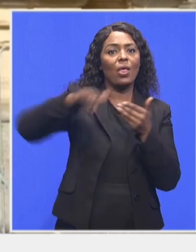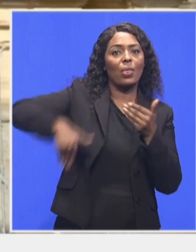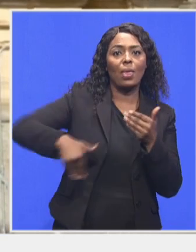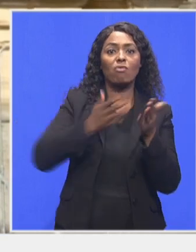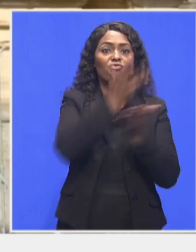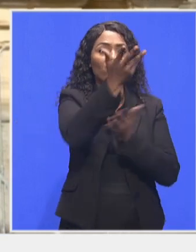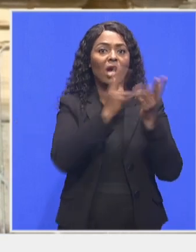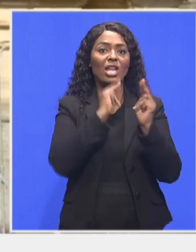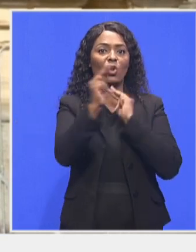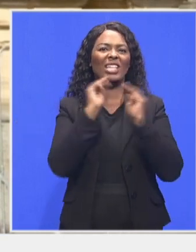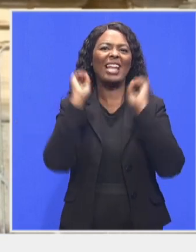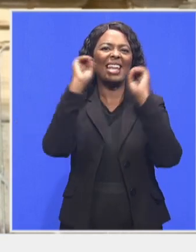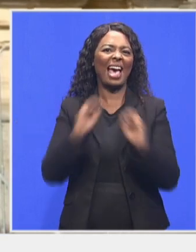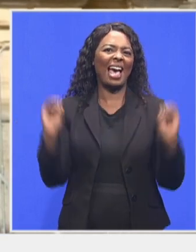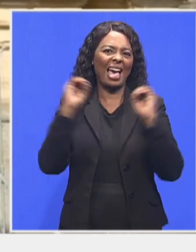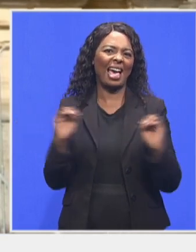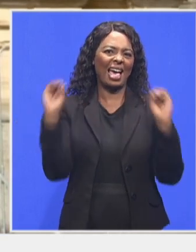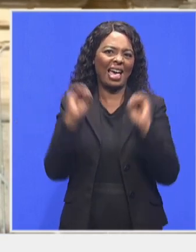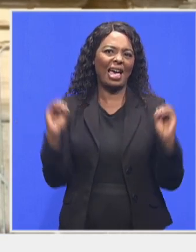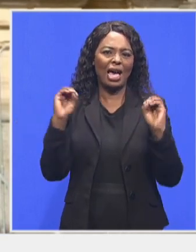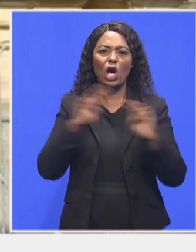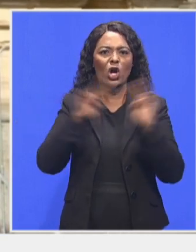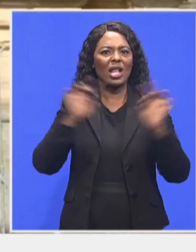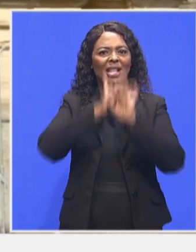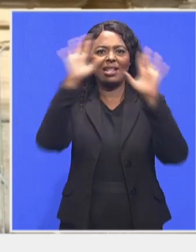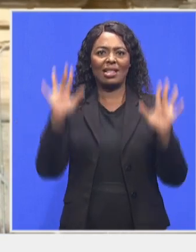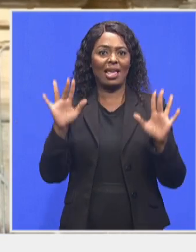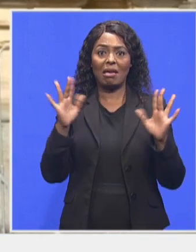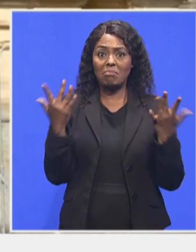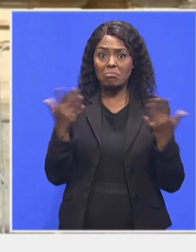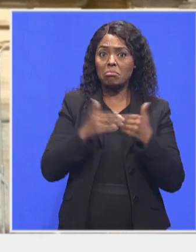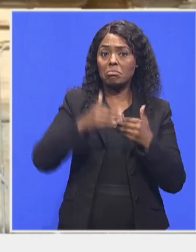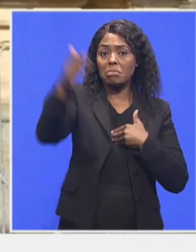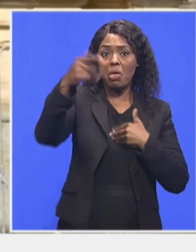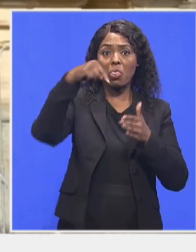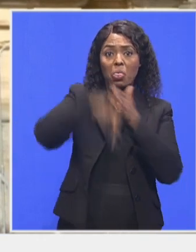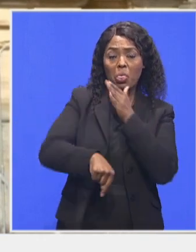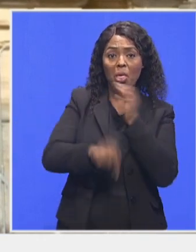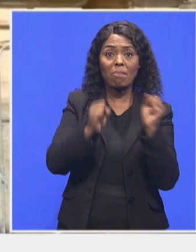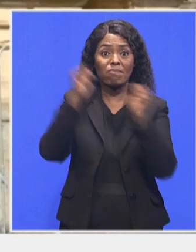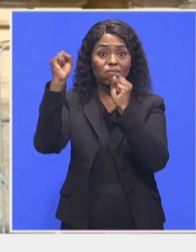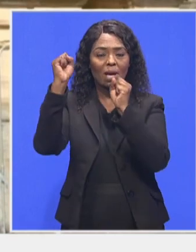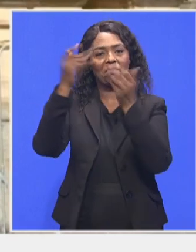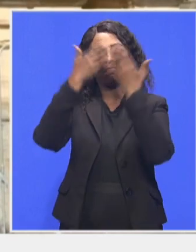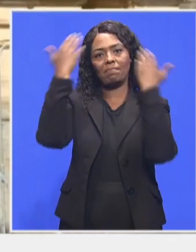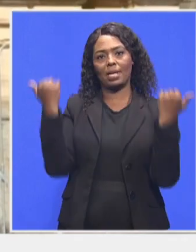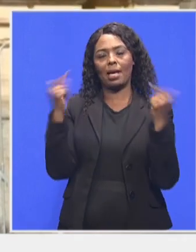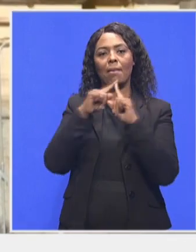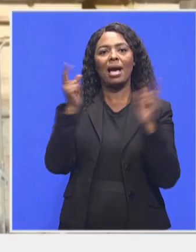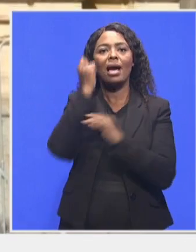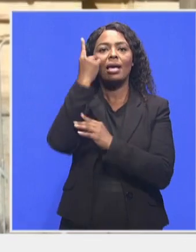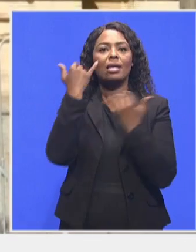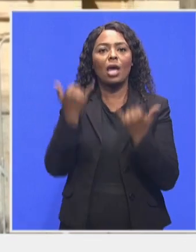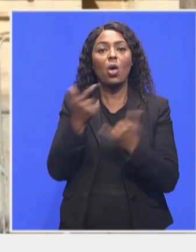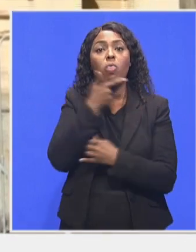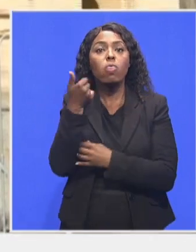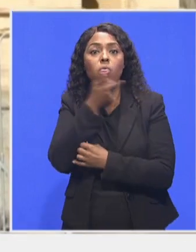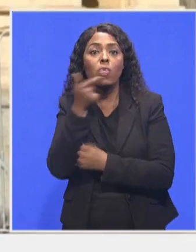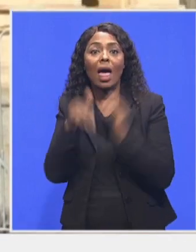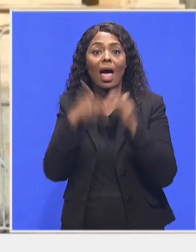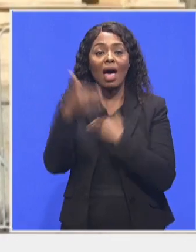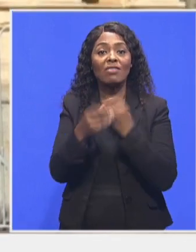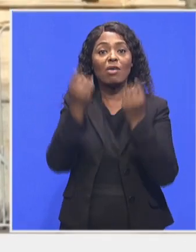them. So it's not clear, the extent to which we're going to get detail on that. But what we do understand is that soon after